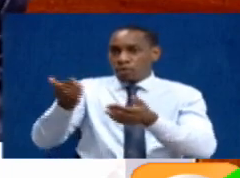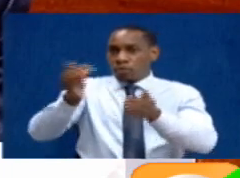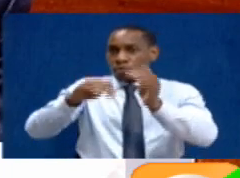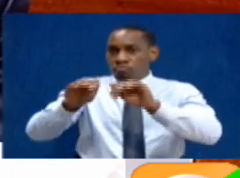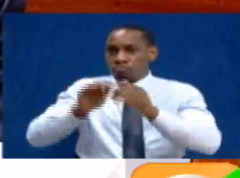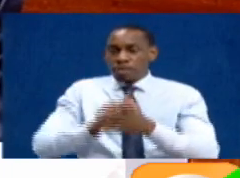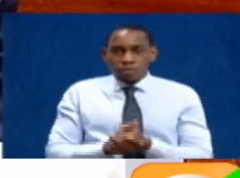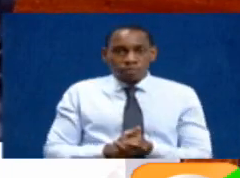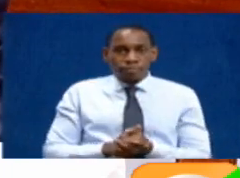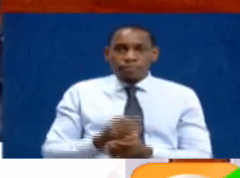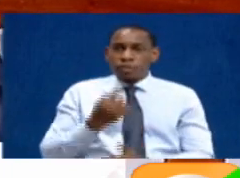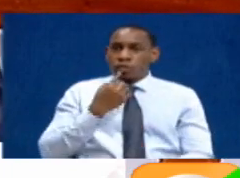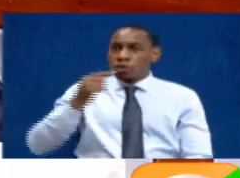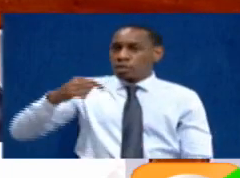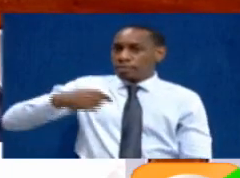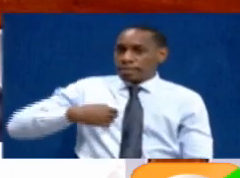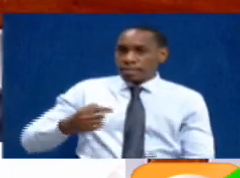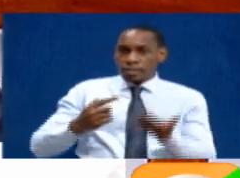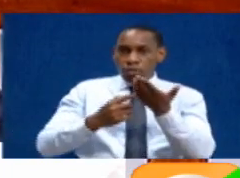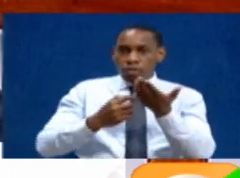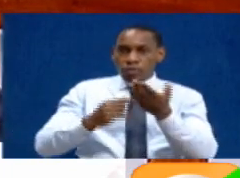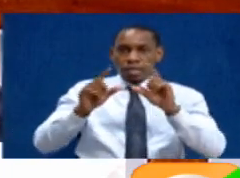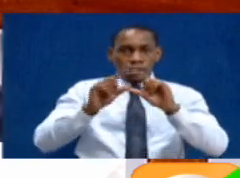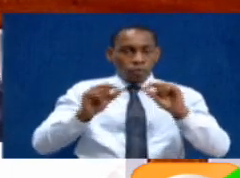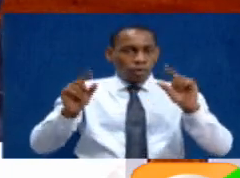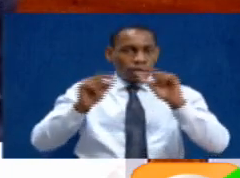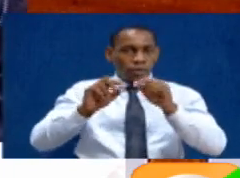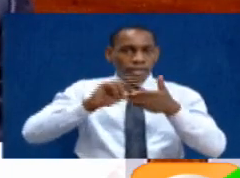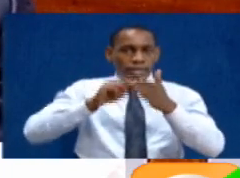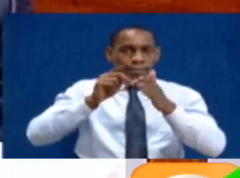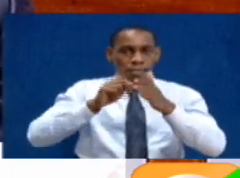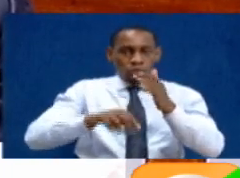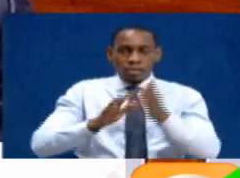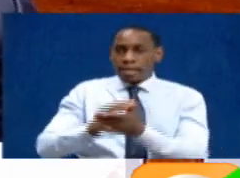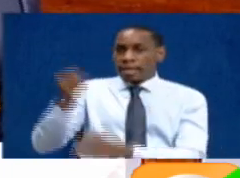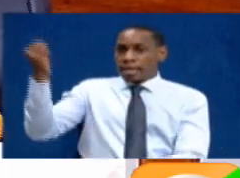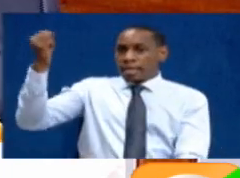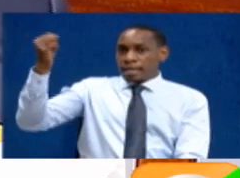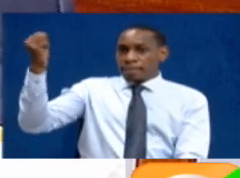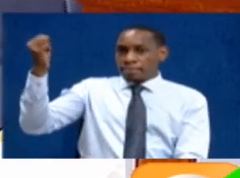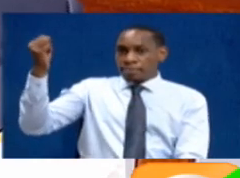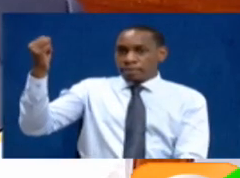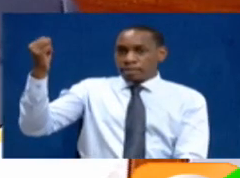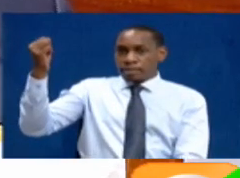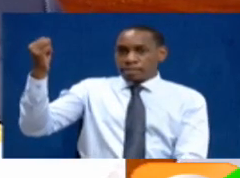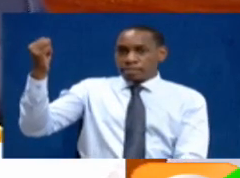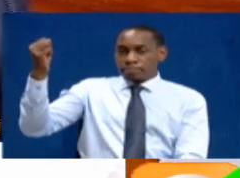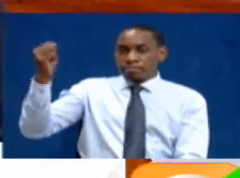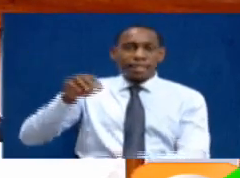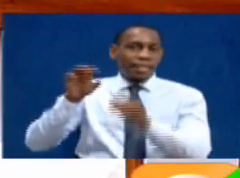He told us in a Swahili word which says, siasa, sihasa.